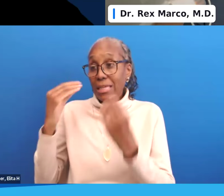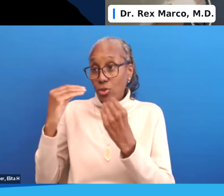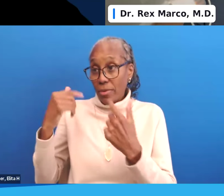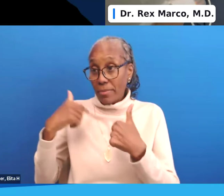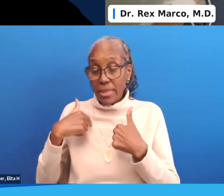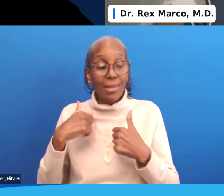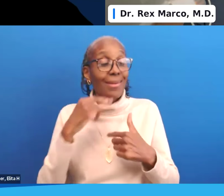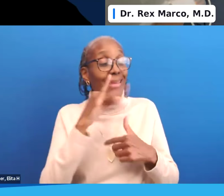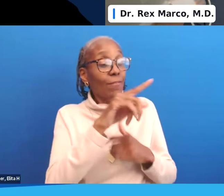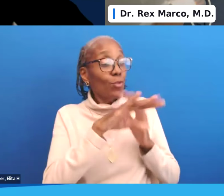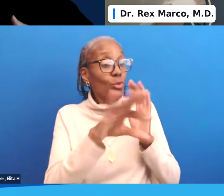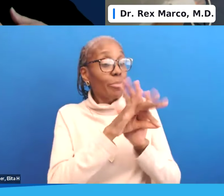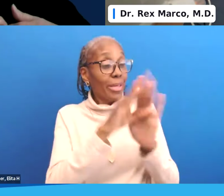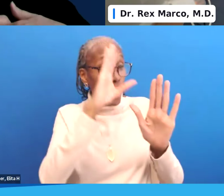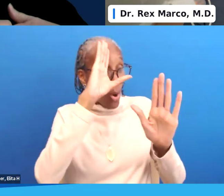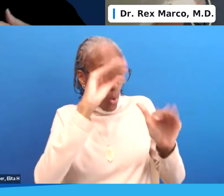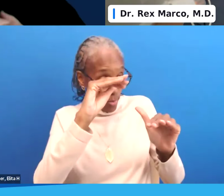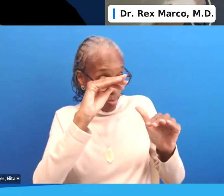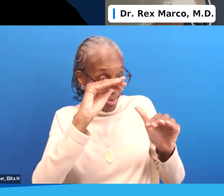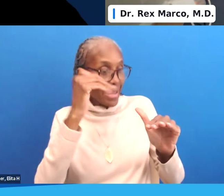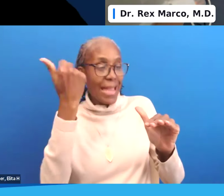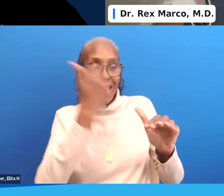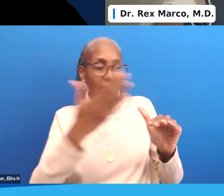possible. And so